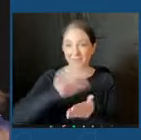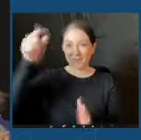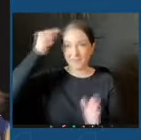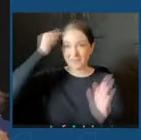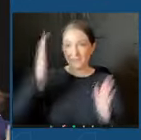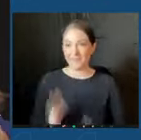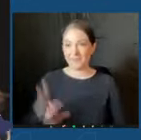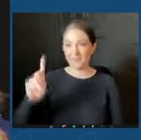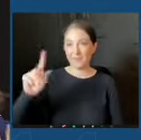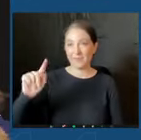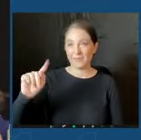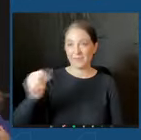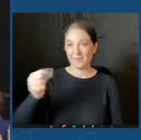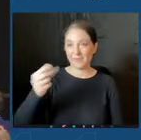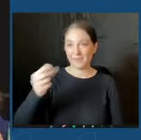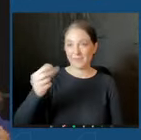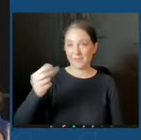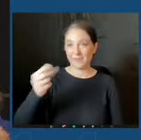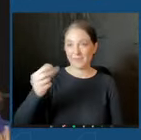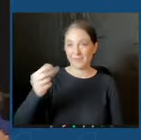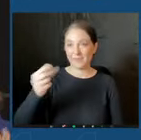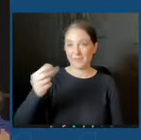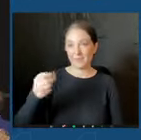Kathy Hochul.